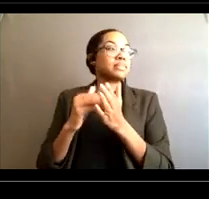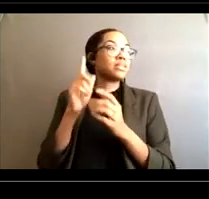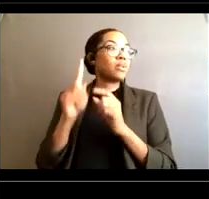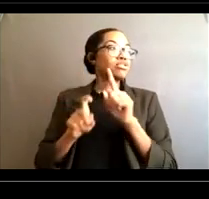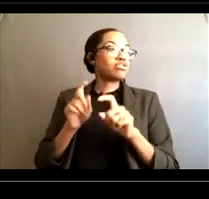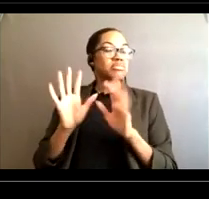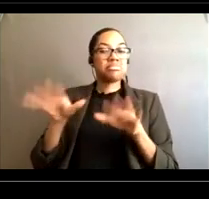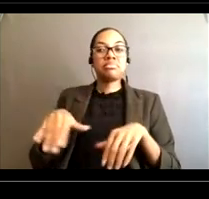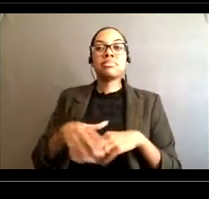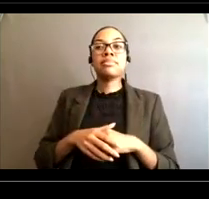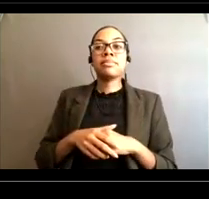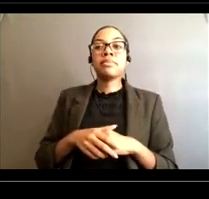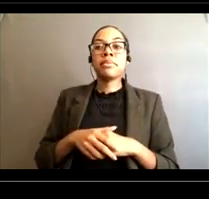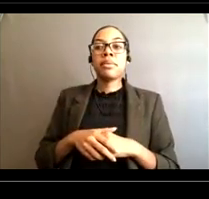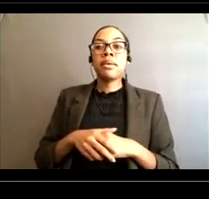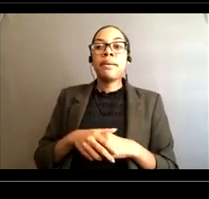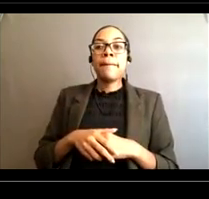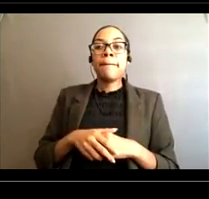so